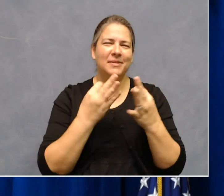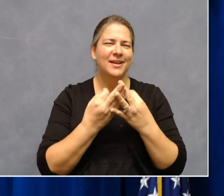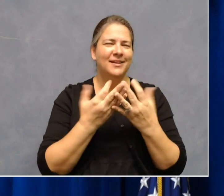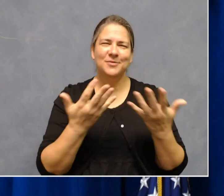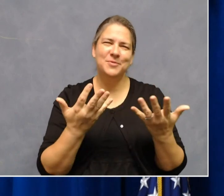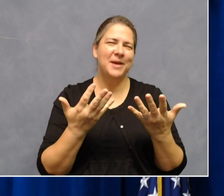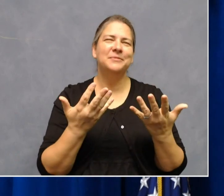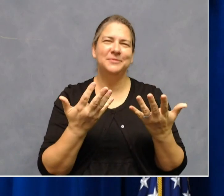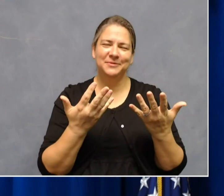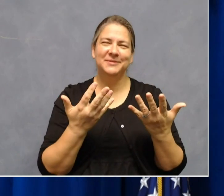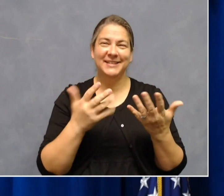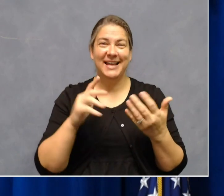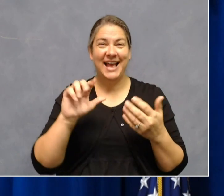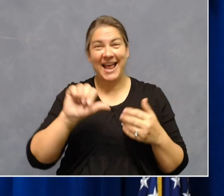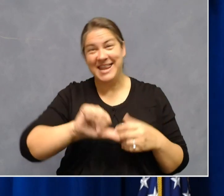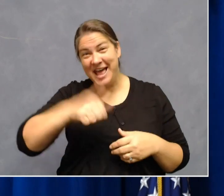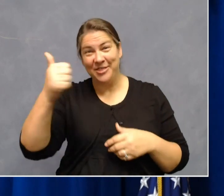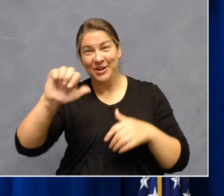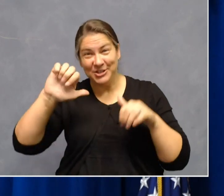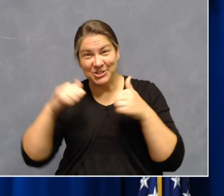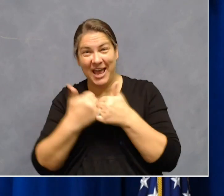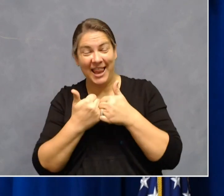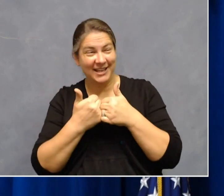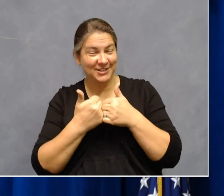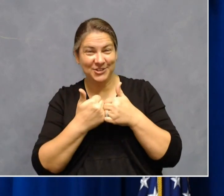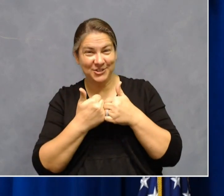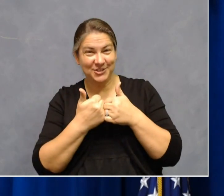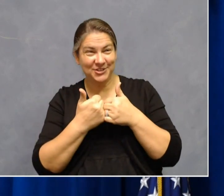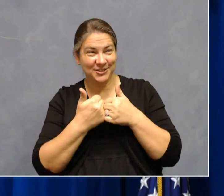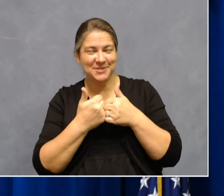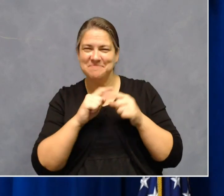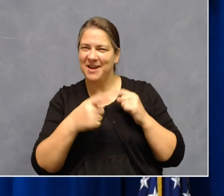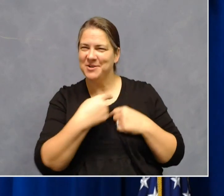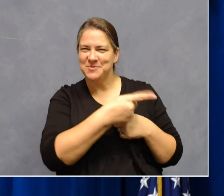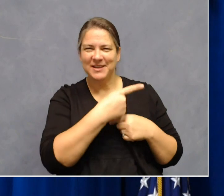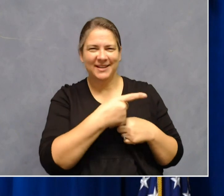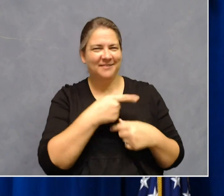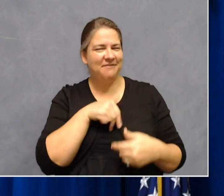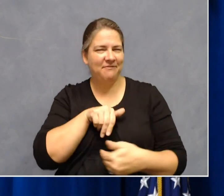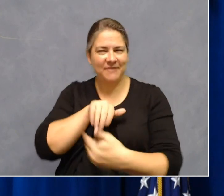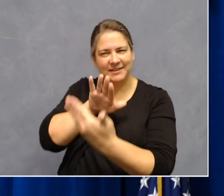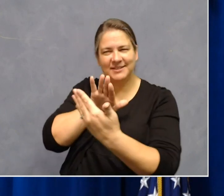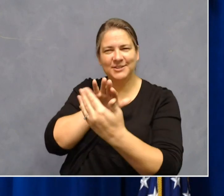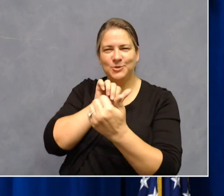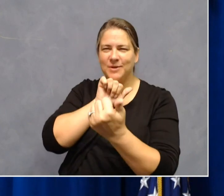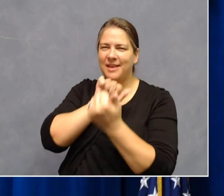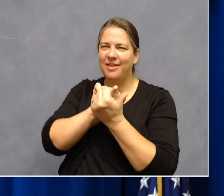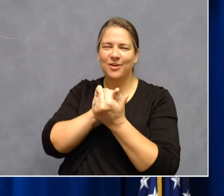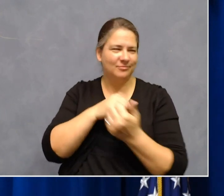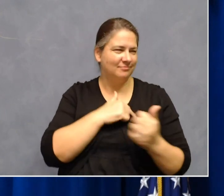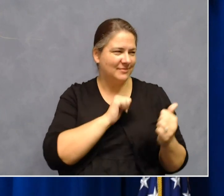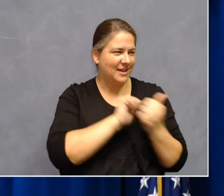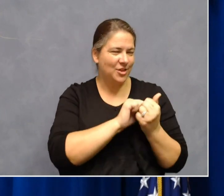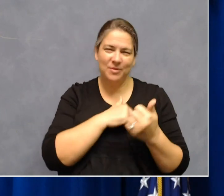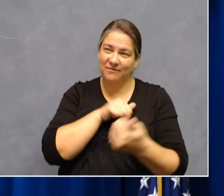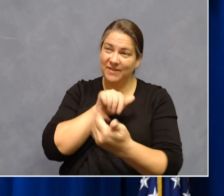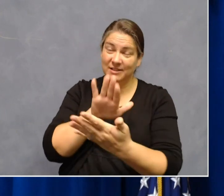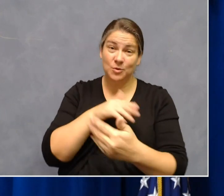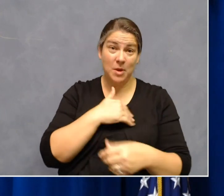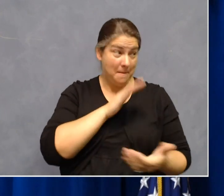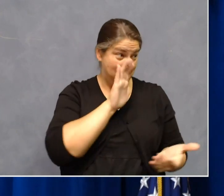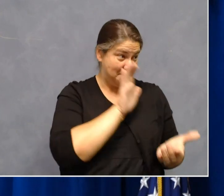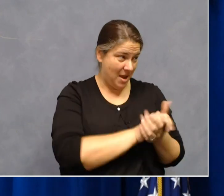challenge that we will face, but we will face together. That's how we promised to do things when we got married, and that's how we have done